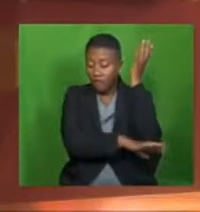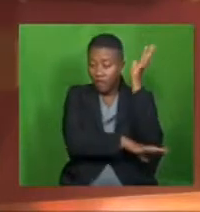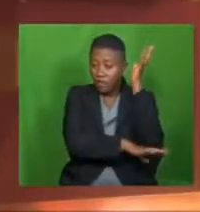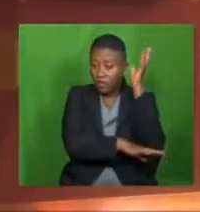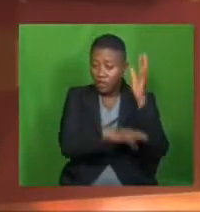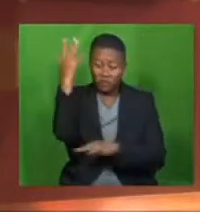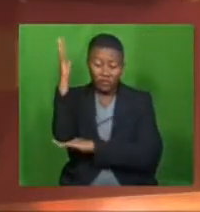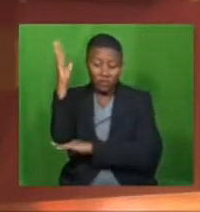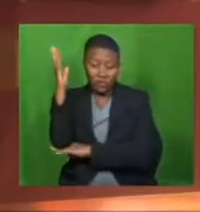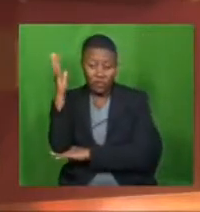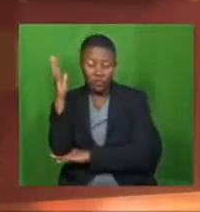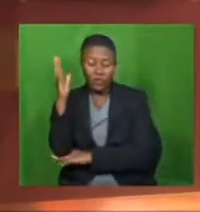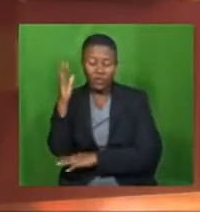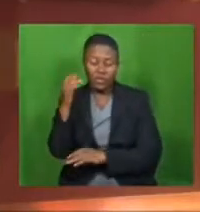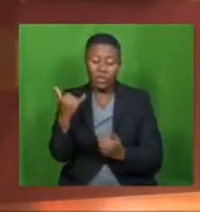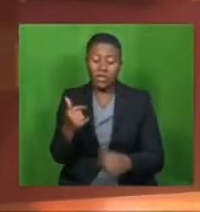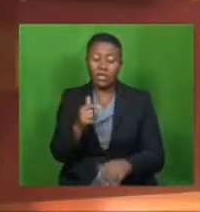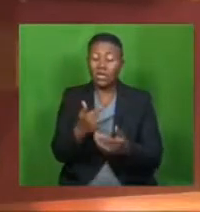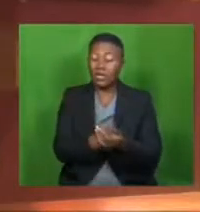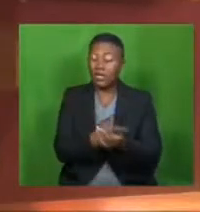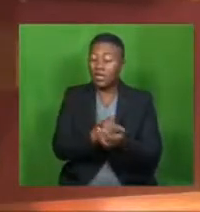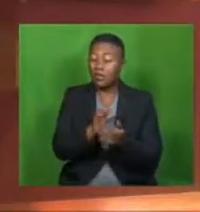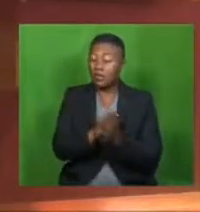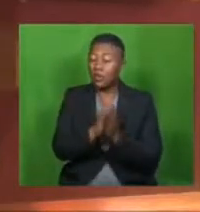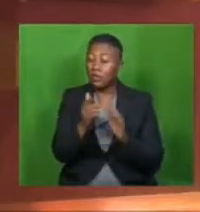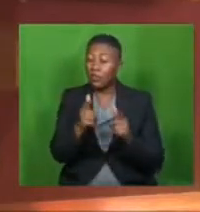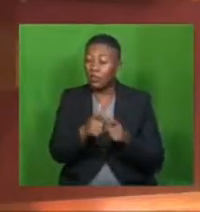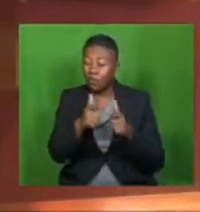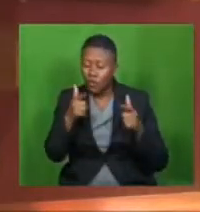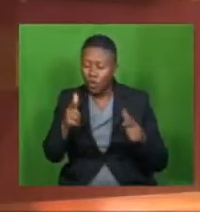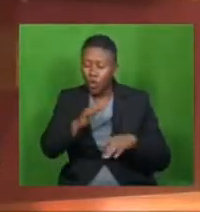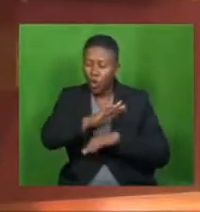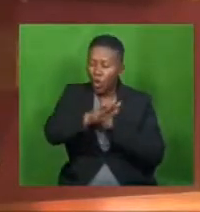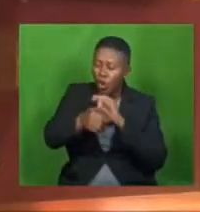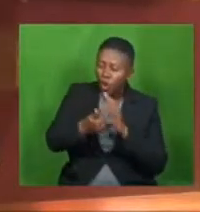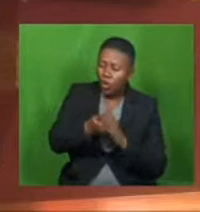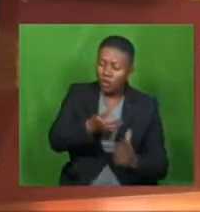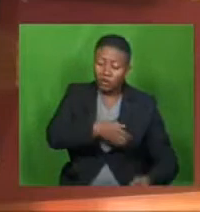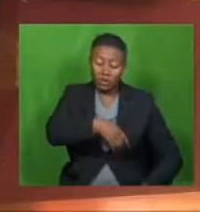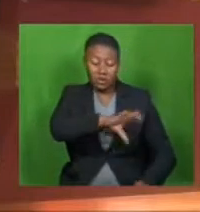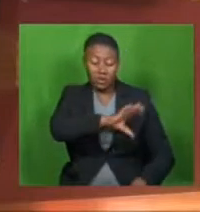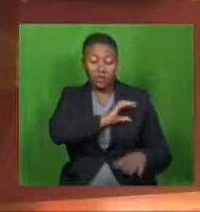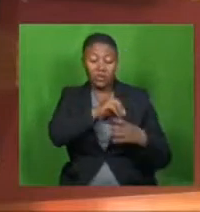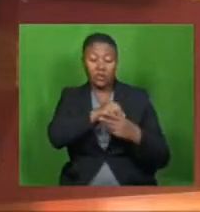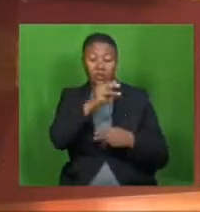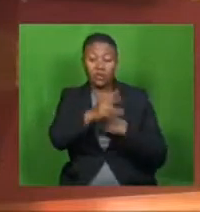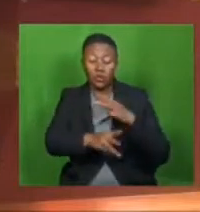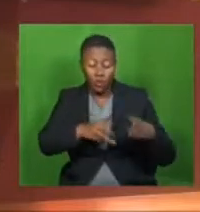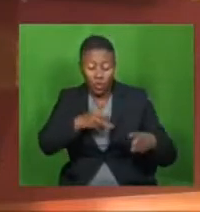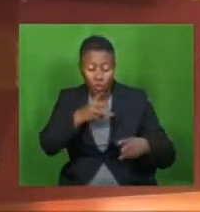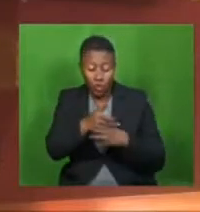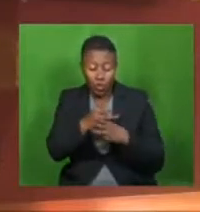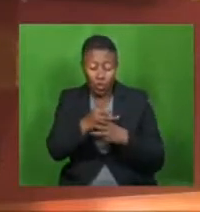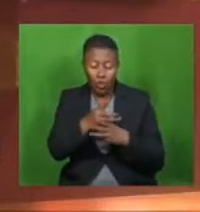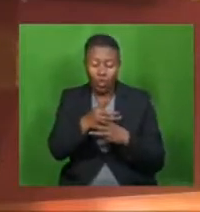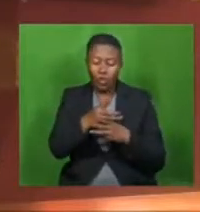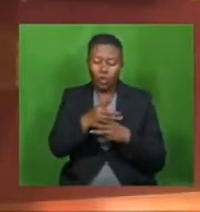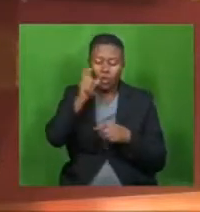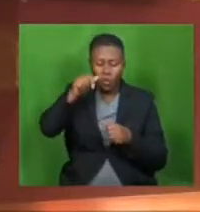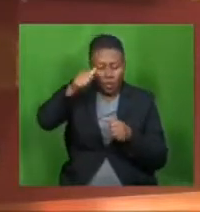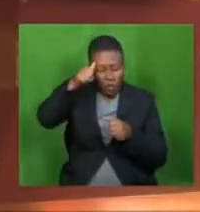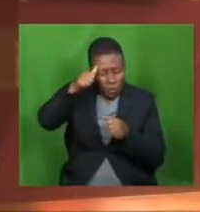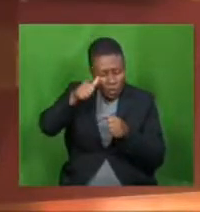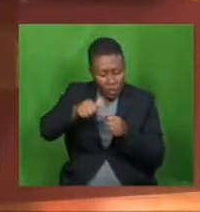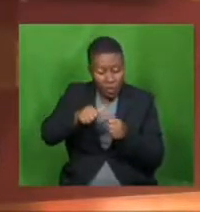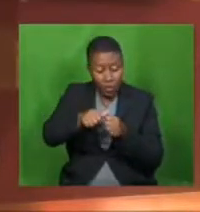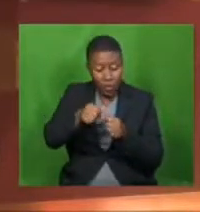time, and Ghana has none either. Let all citizens of the world and those of our beloved country be reminded of the prophetic